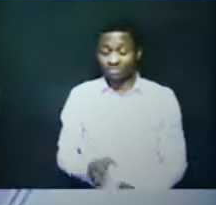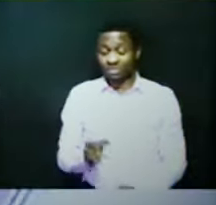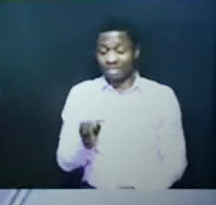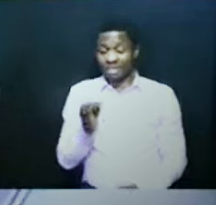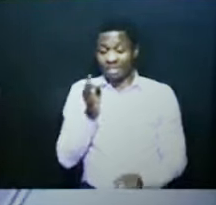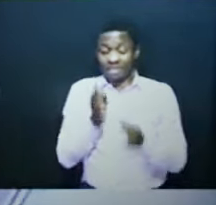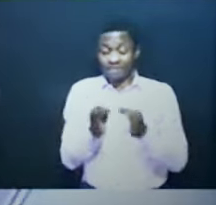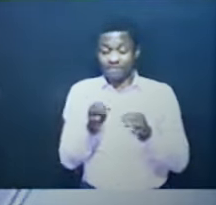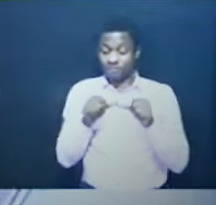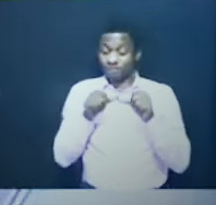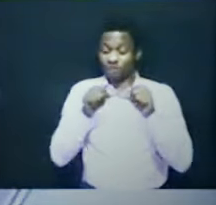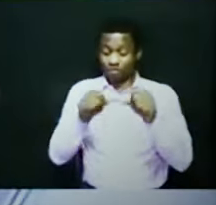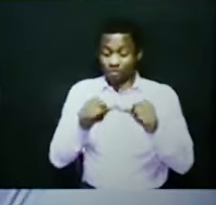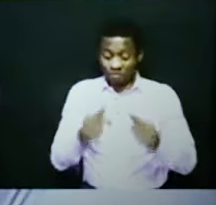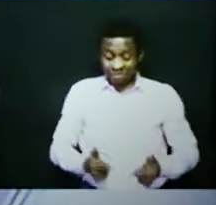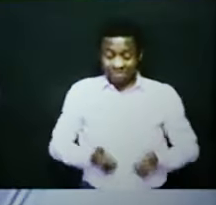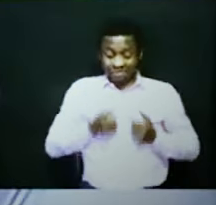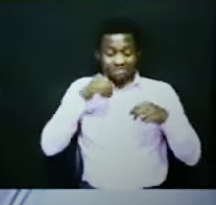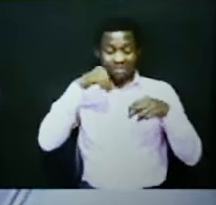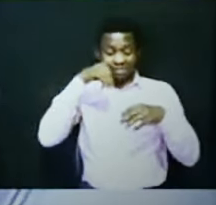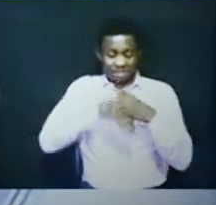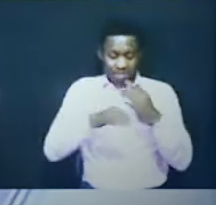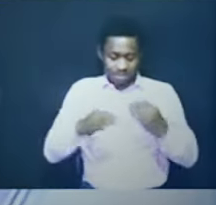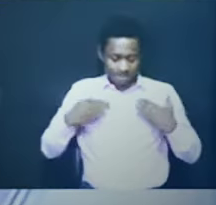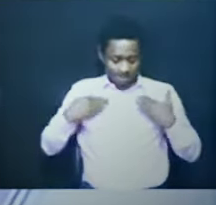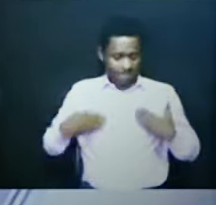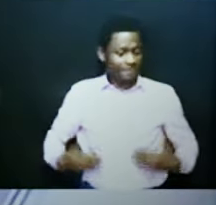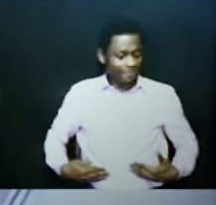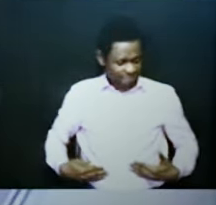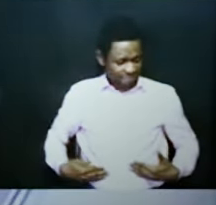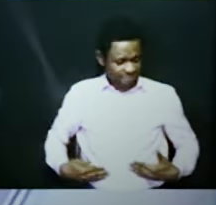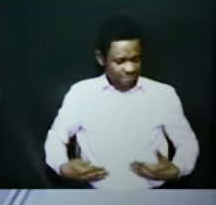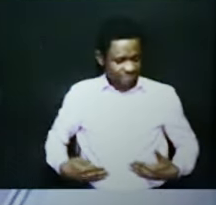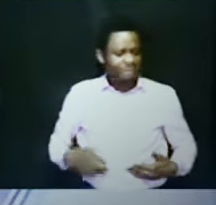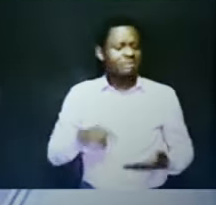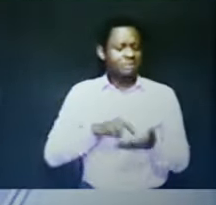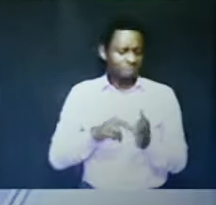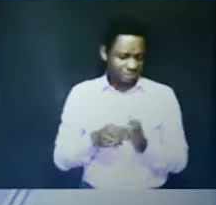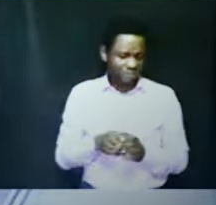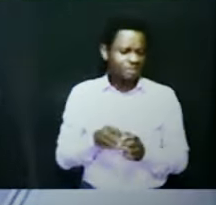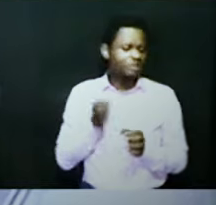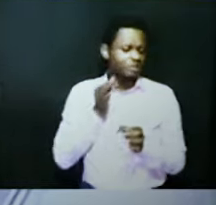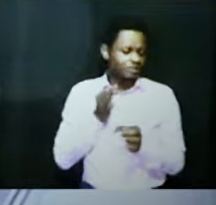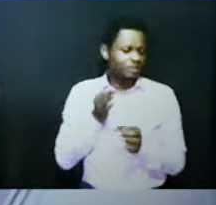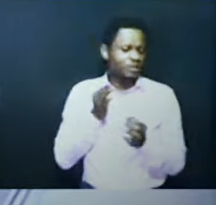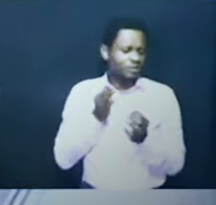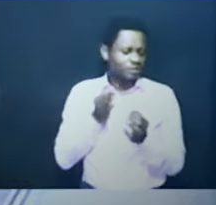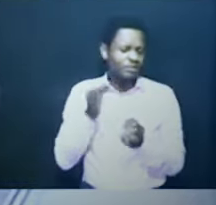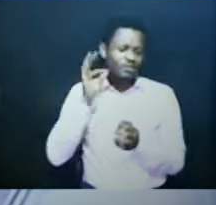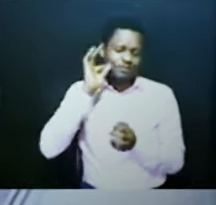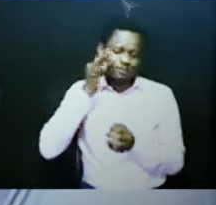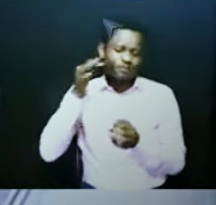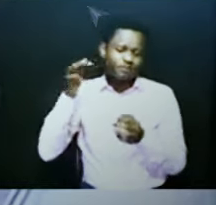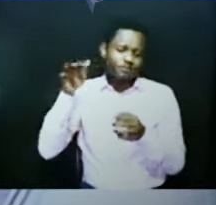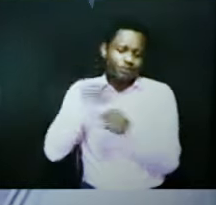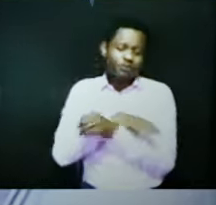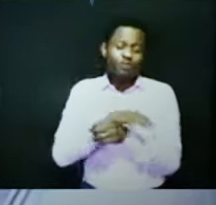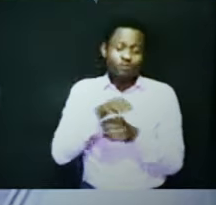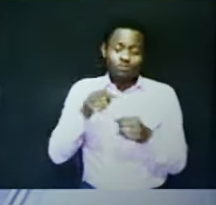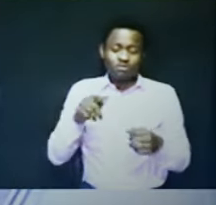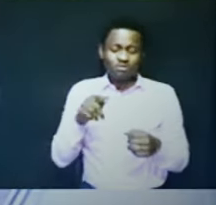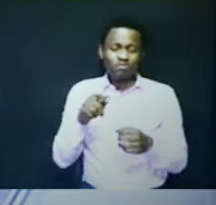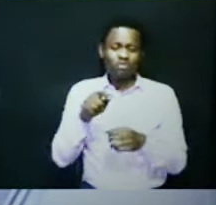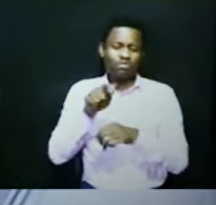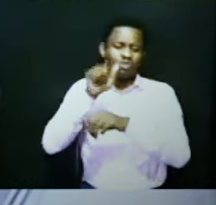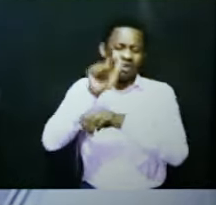go on living in the body, this will mean fruitful labor for me. Yet, what shall I choose? I